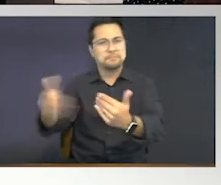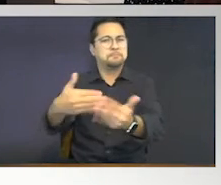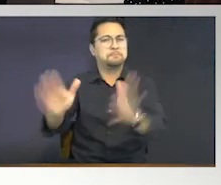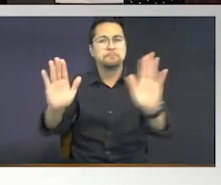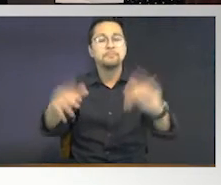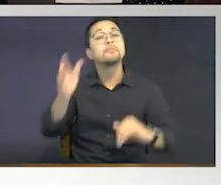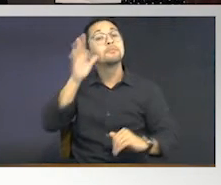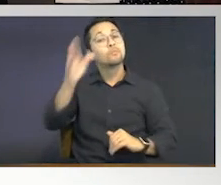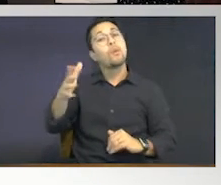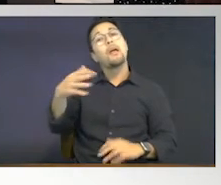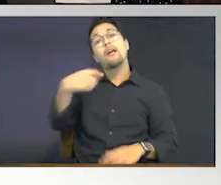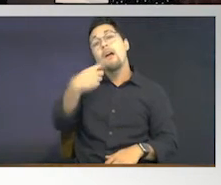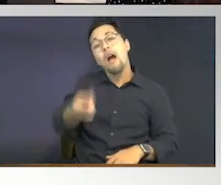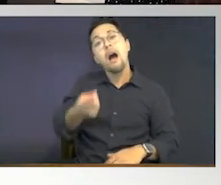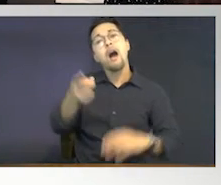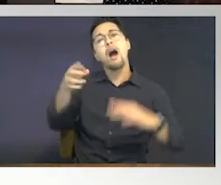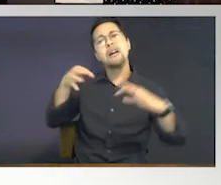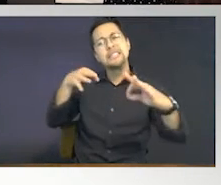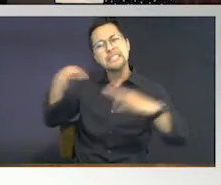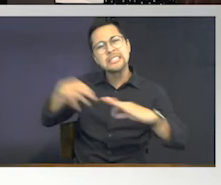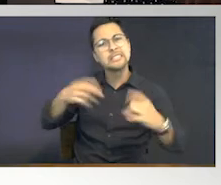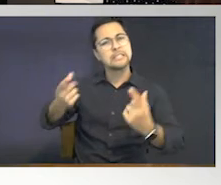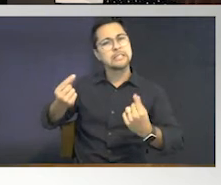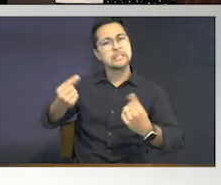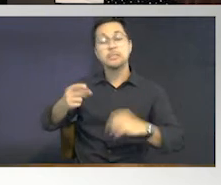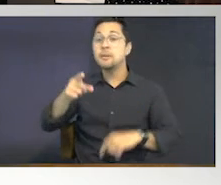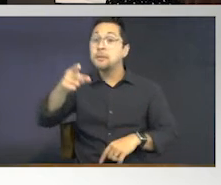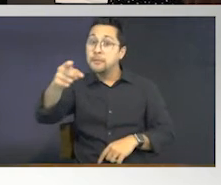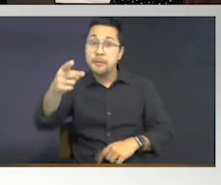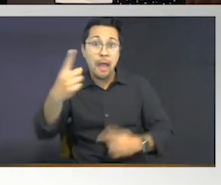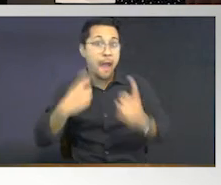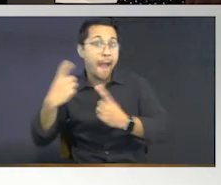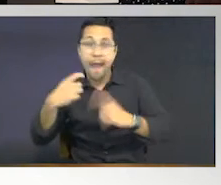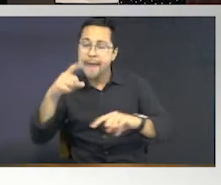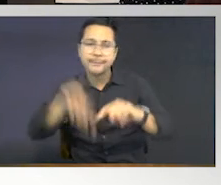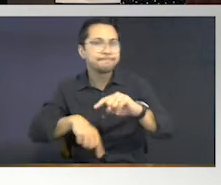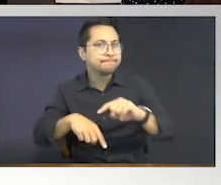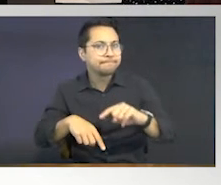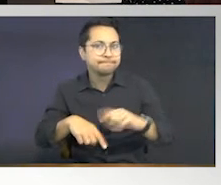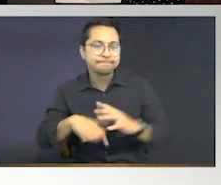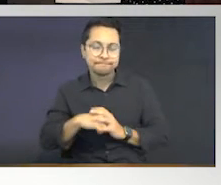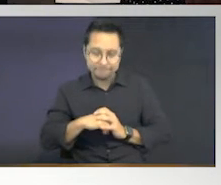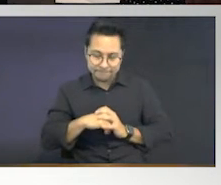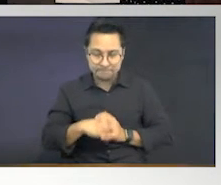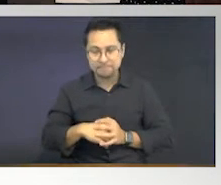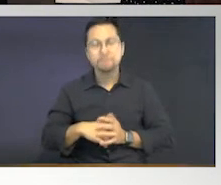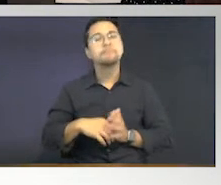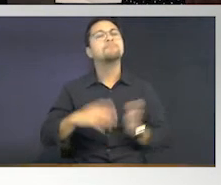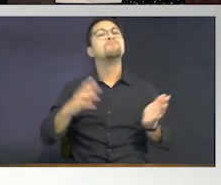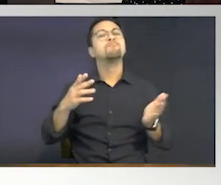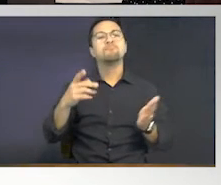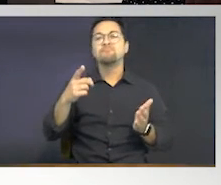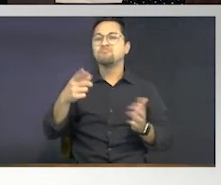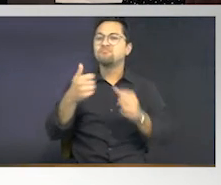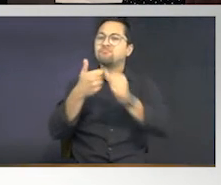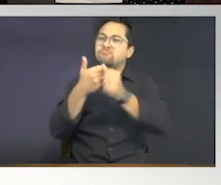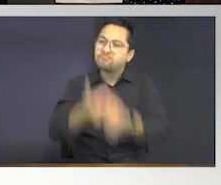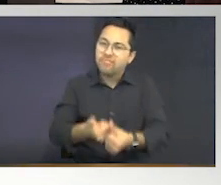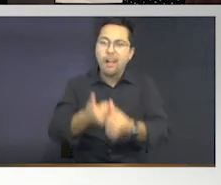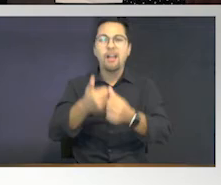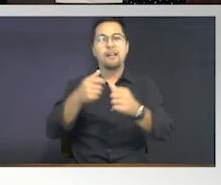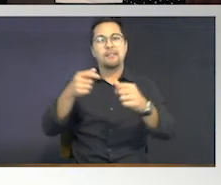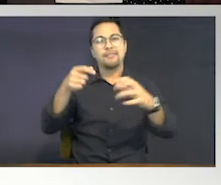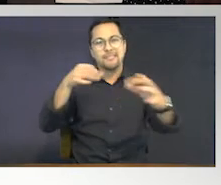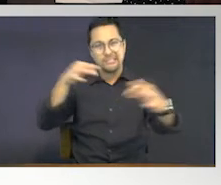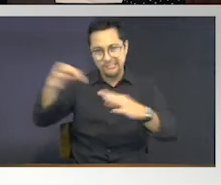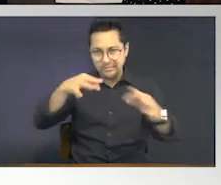you instructions. You can't ask any questions, okay? So you're going to just go by the instructions that